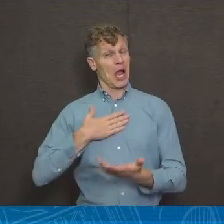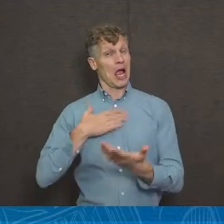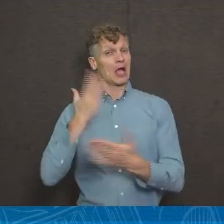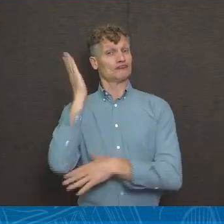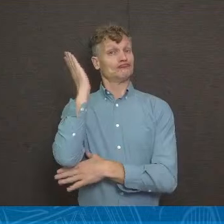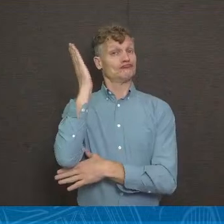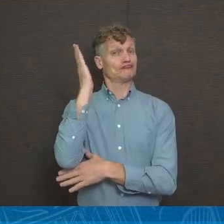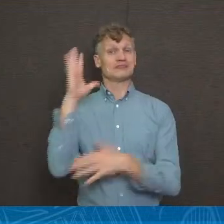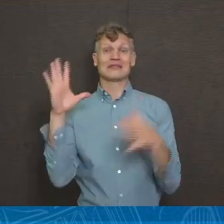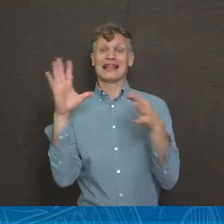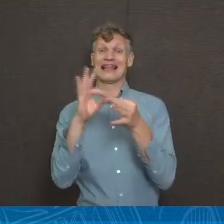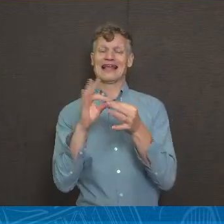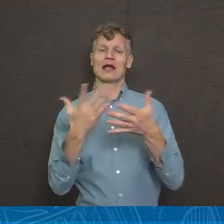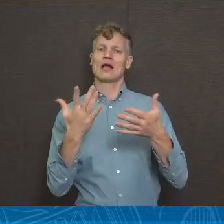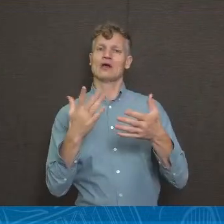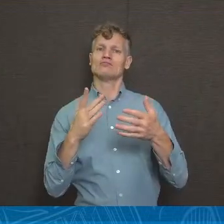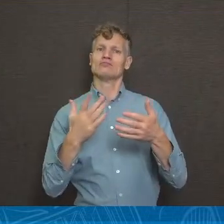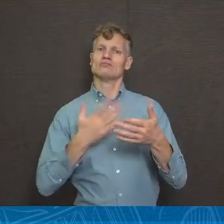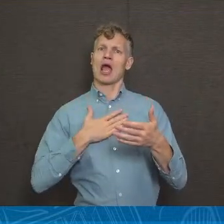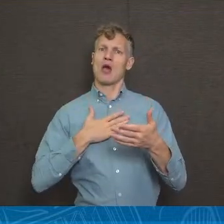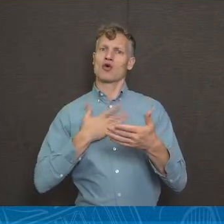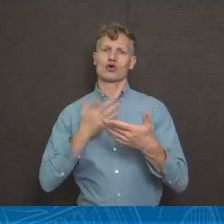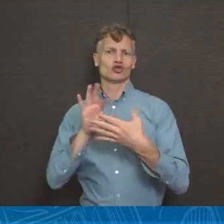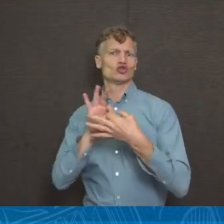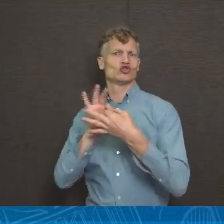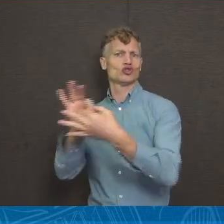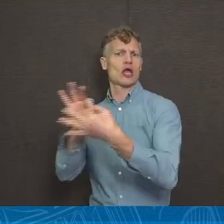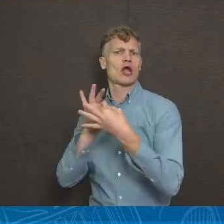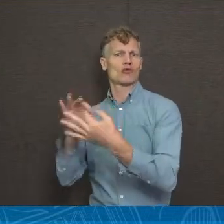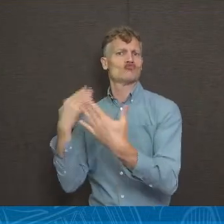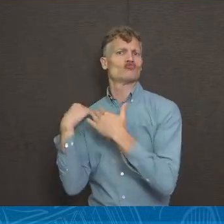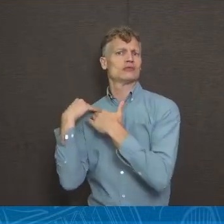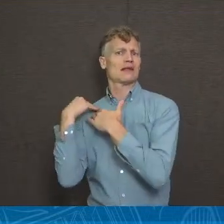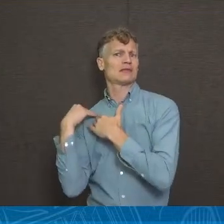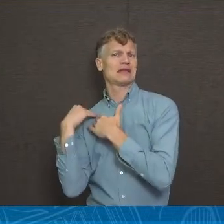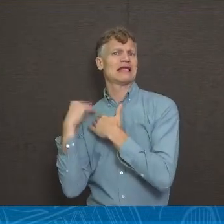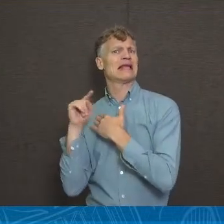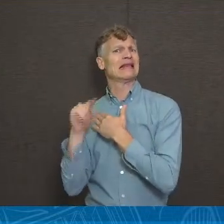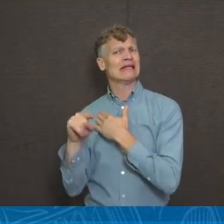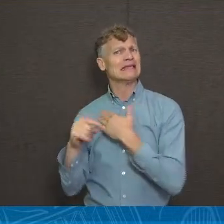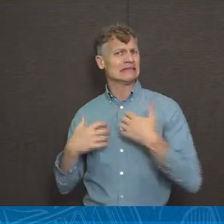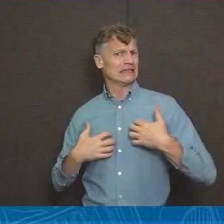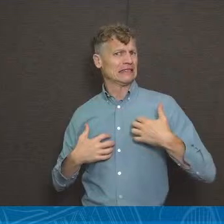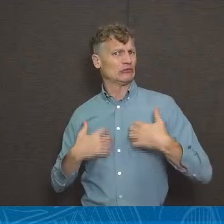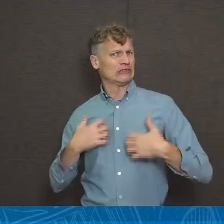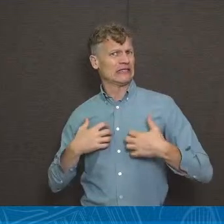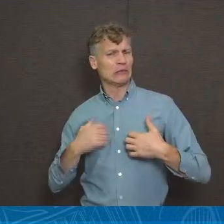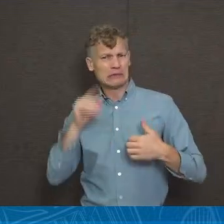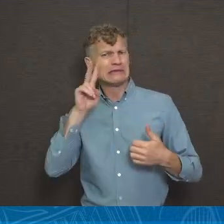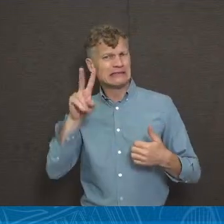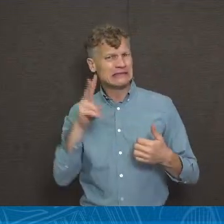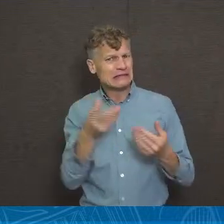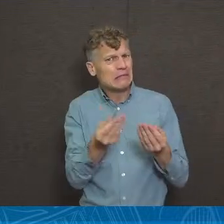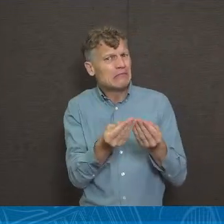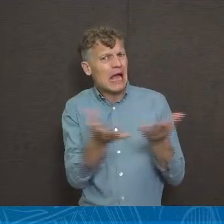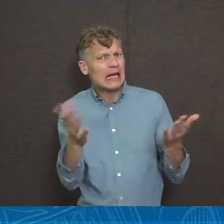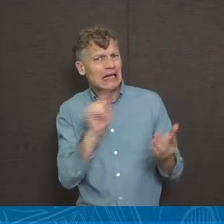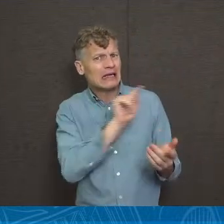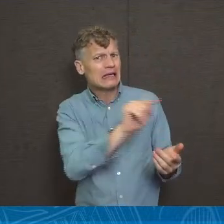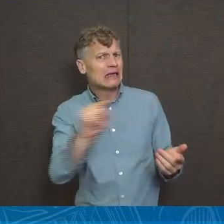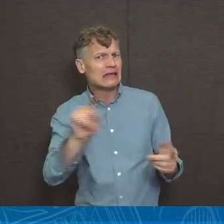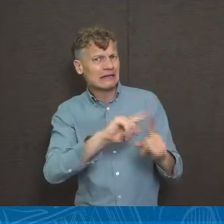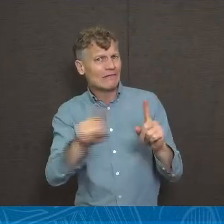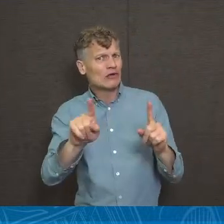It's a principle that you will find across all disaster management frameworks, but it's a principle that no one really knows what it means. And so